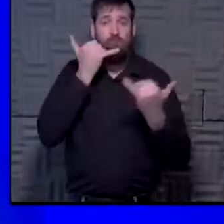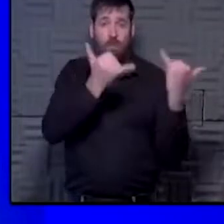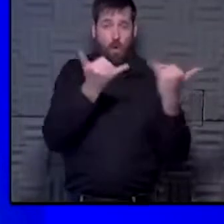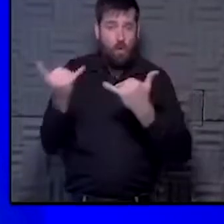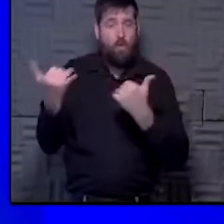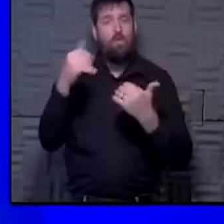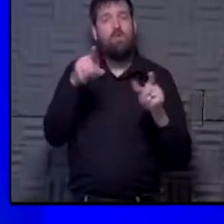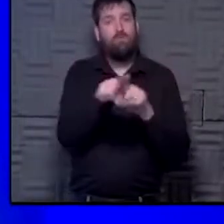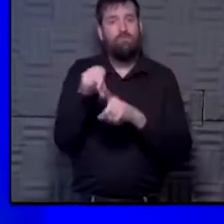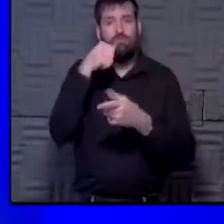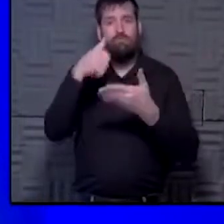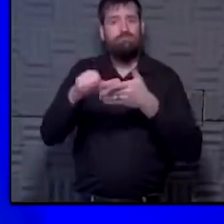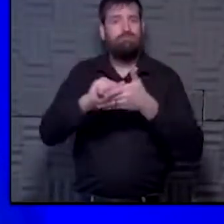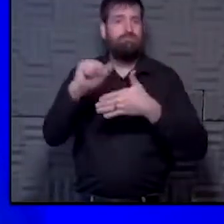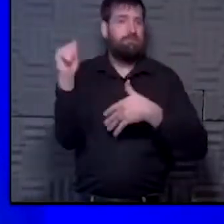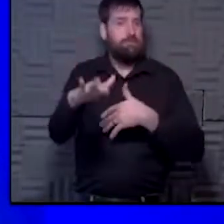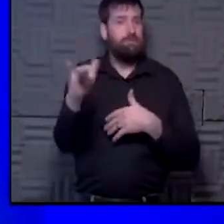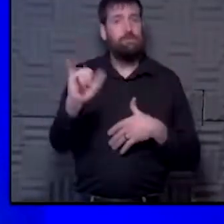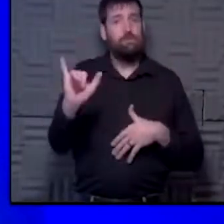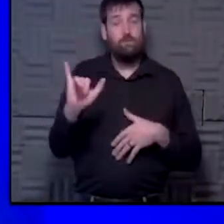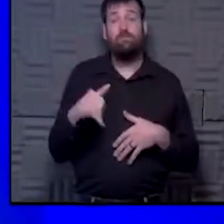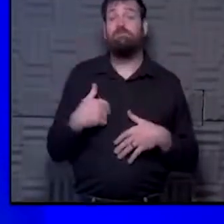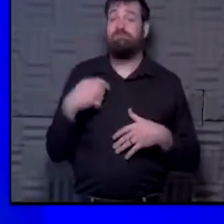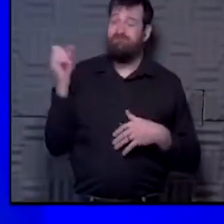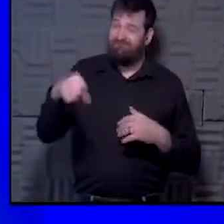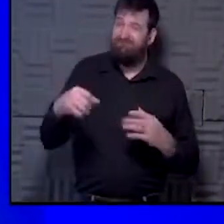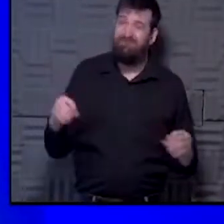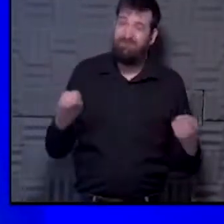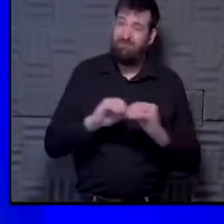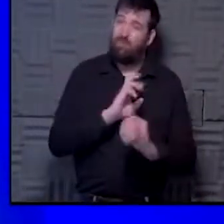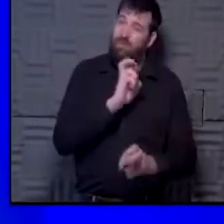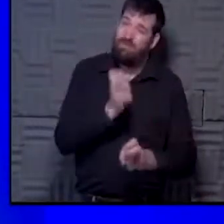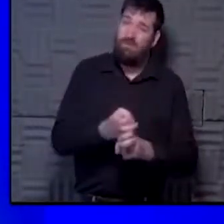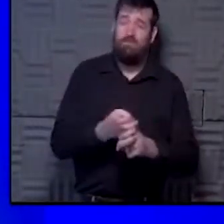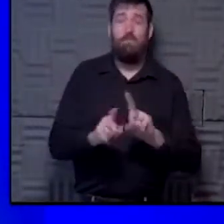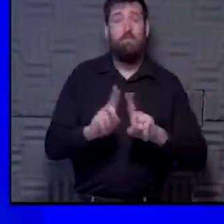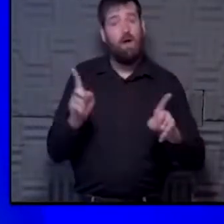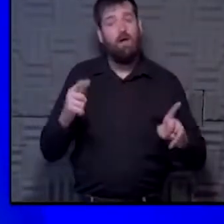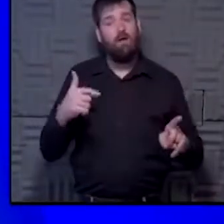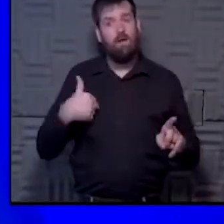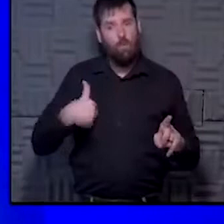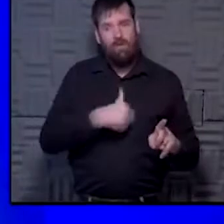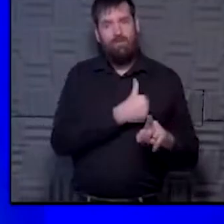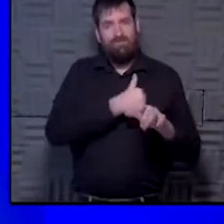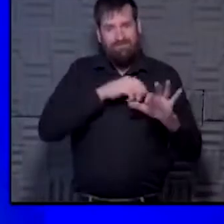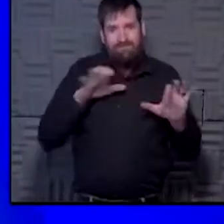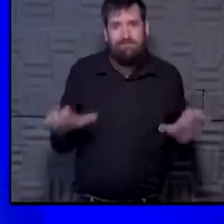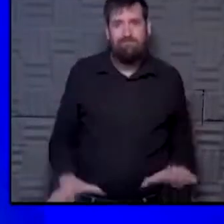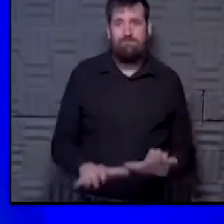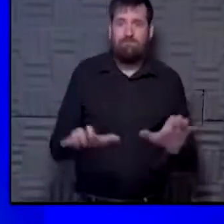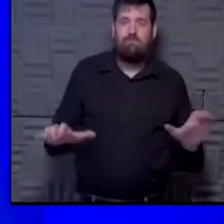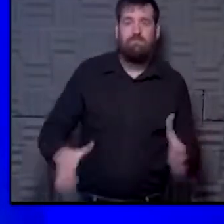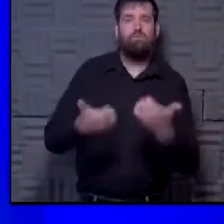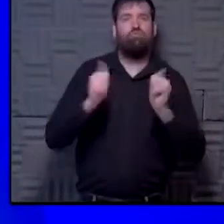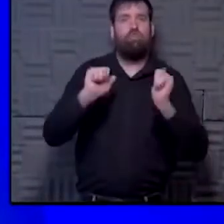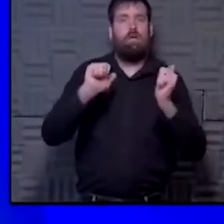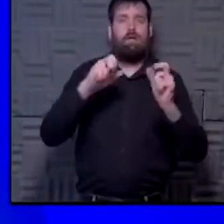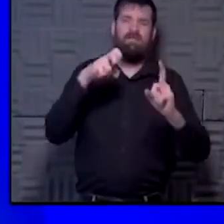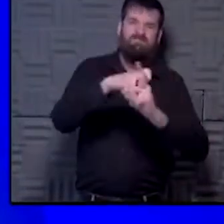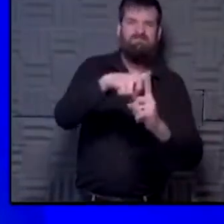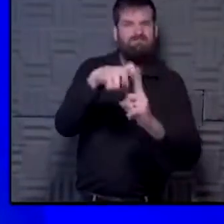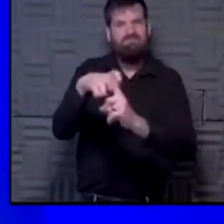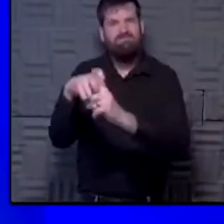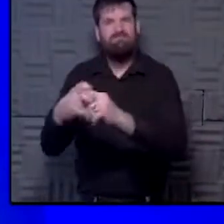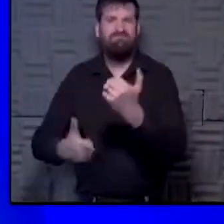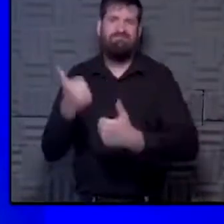mail as well. So they are there. It is more difficult to set up, but we are actively working to try and get, especially those most